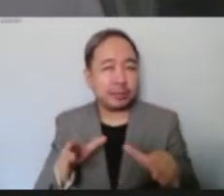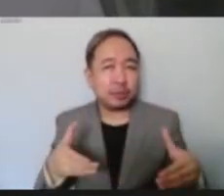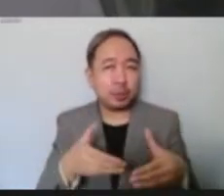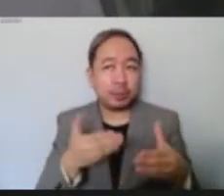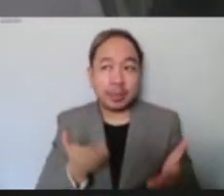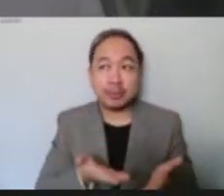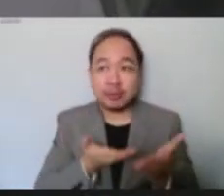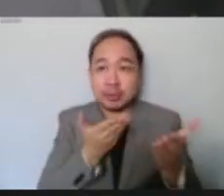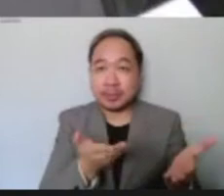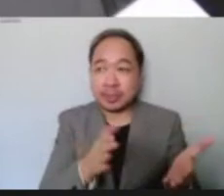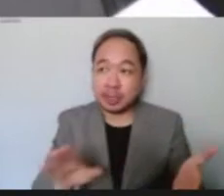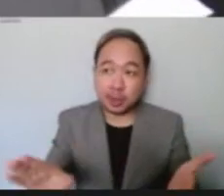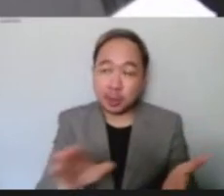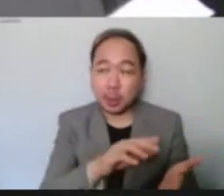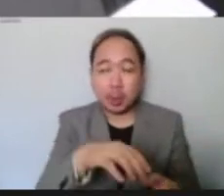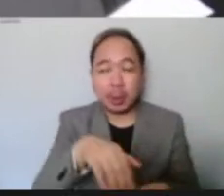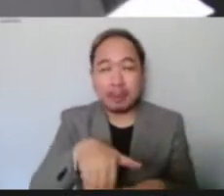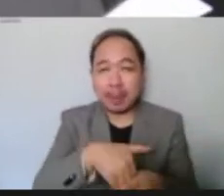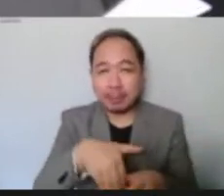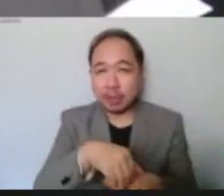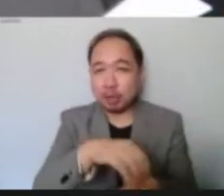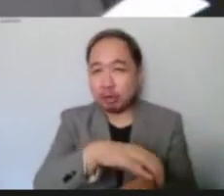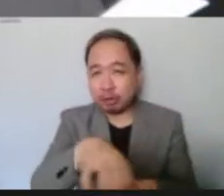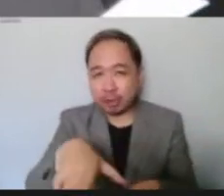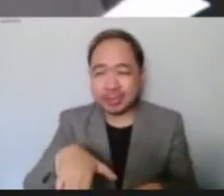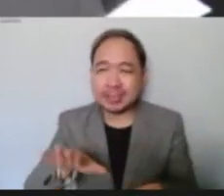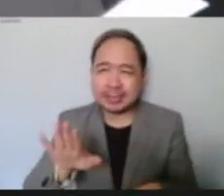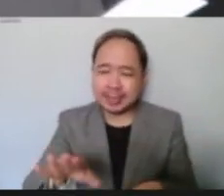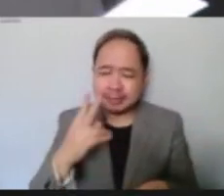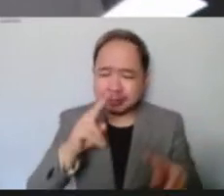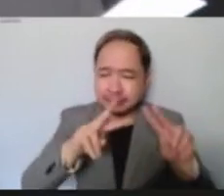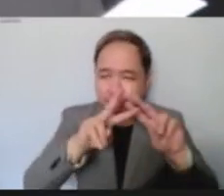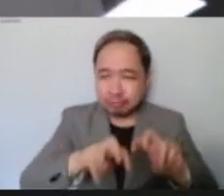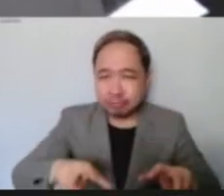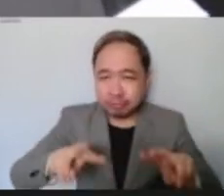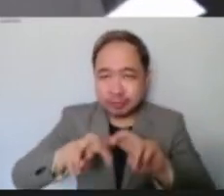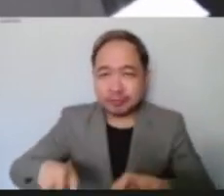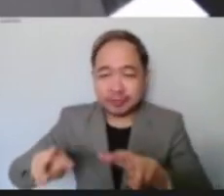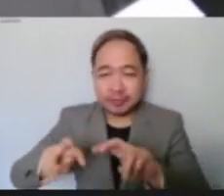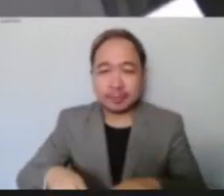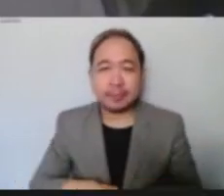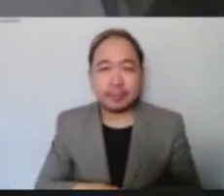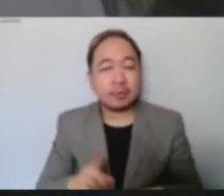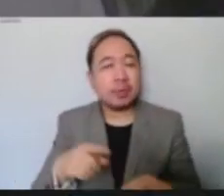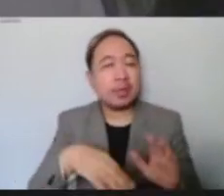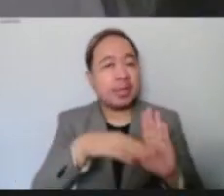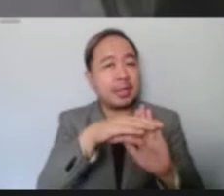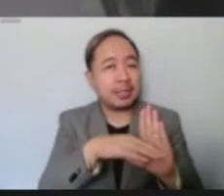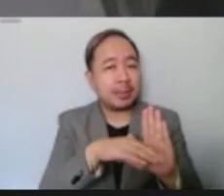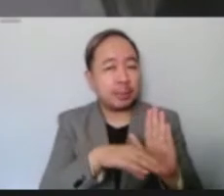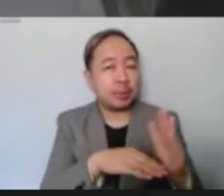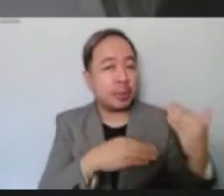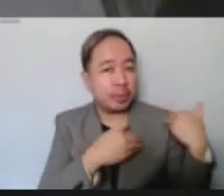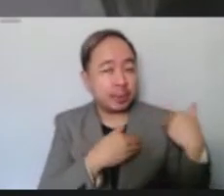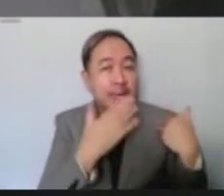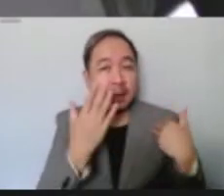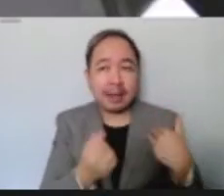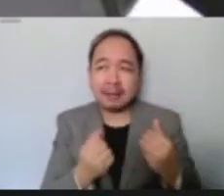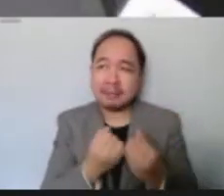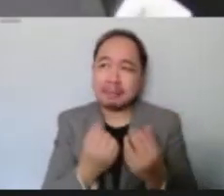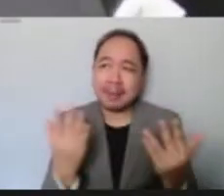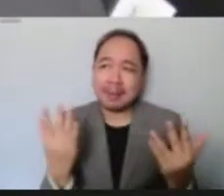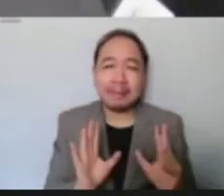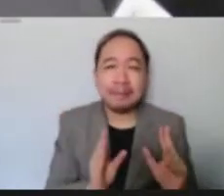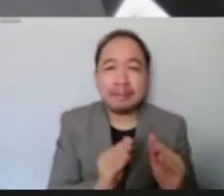for their consideration the terms of reference were developed through a process of virtual and in-person meetings